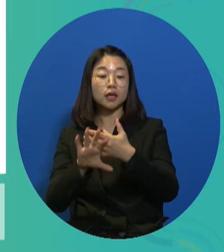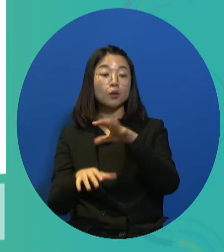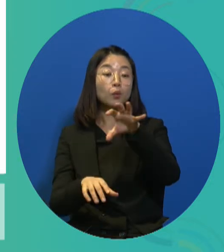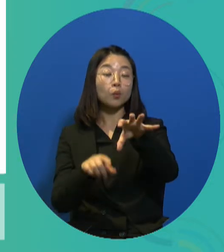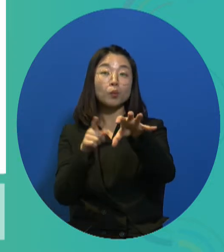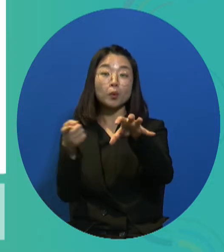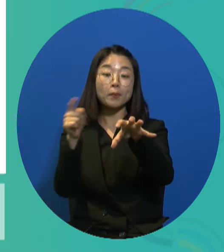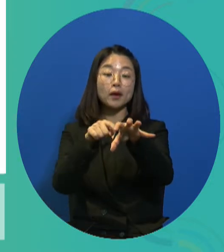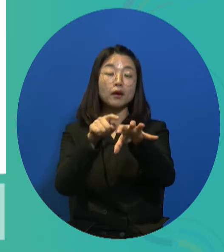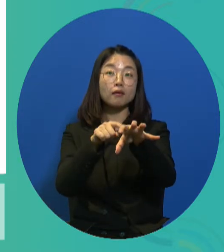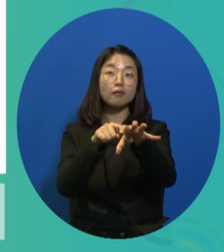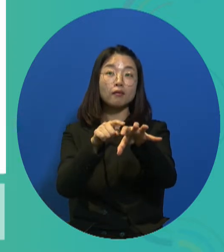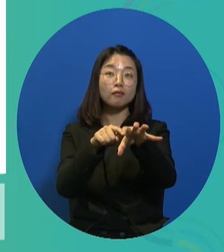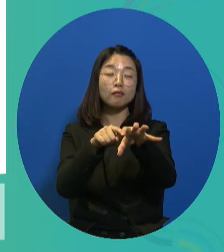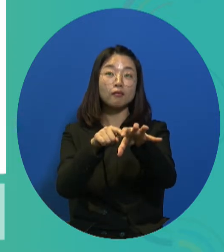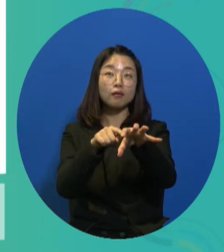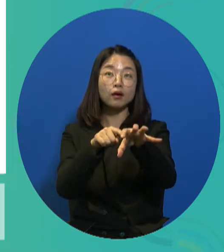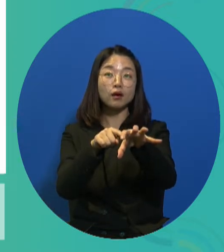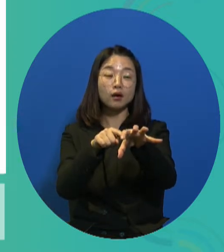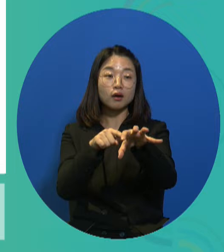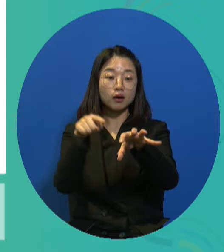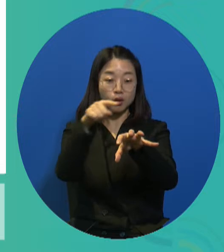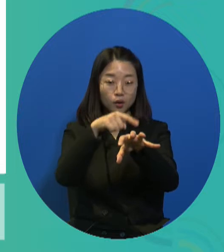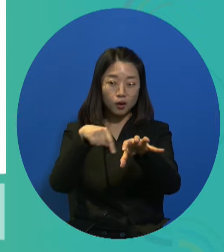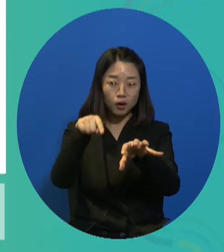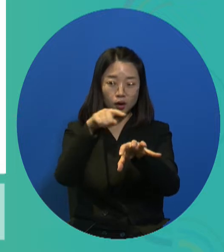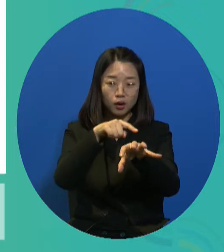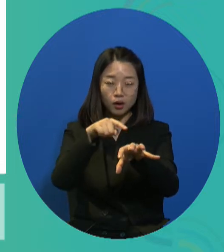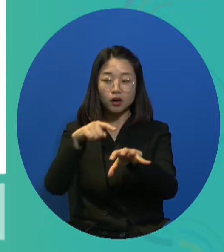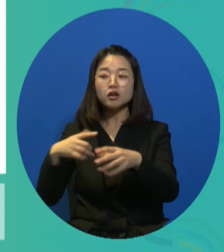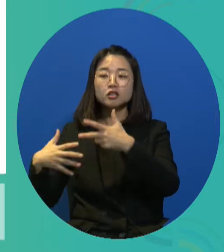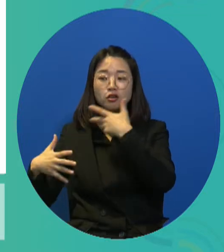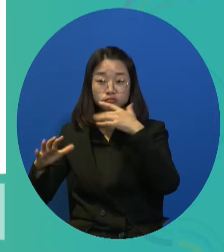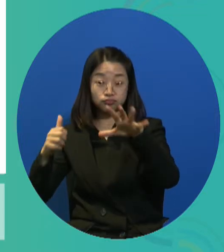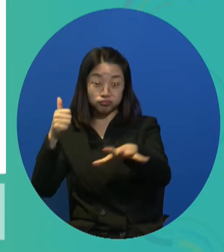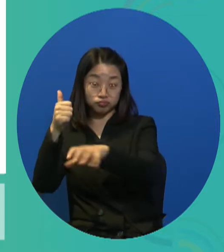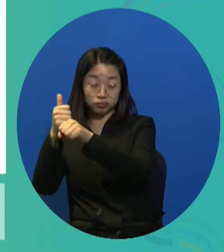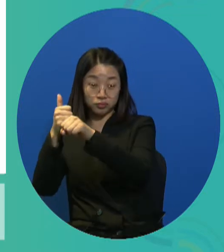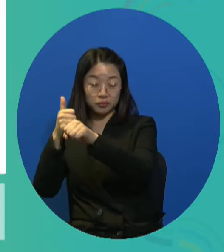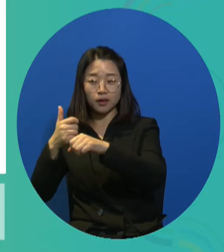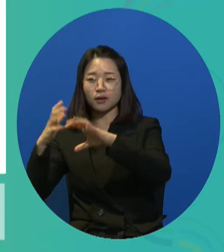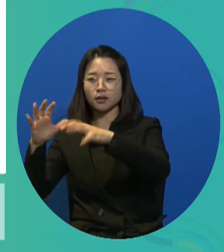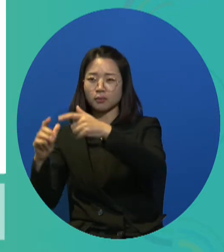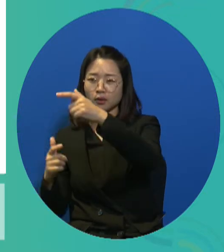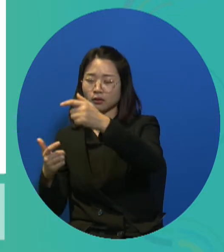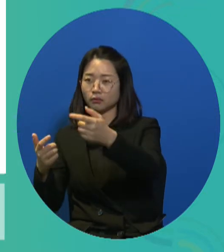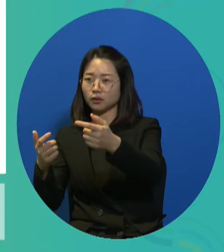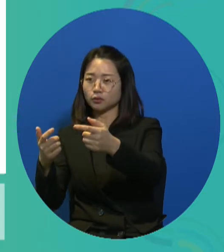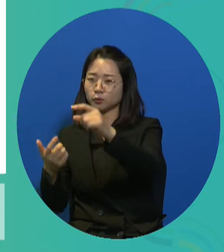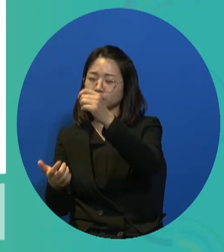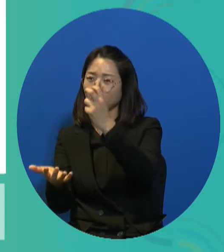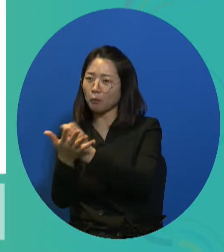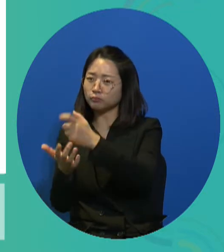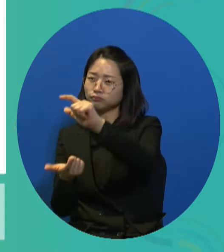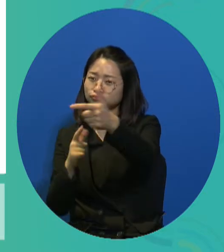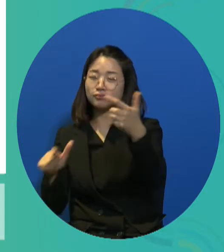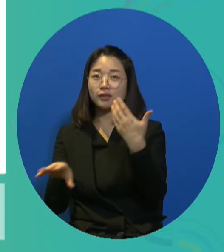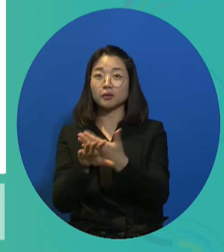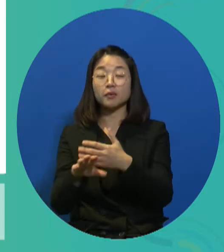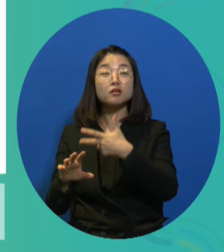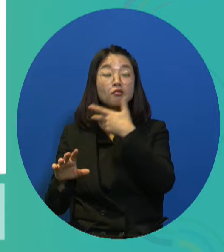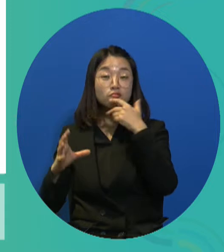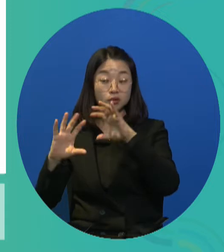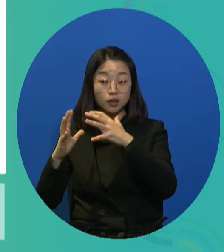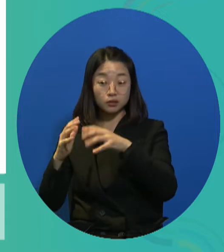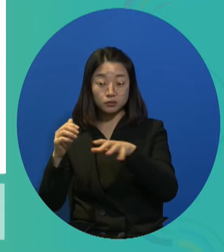of the nations, and it's different for each country, which makes it really confusing, which is something that the UN Disability